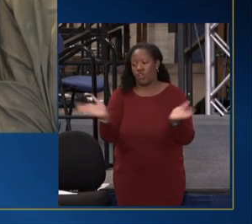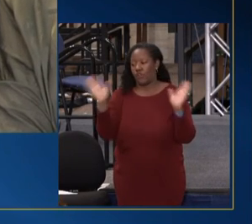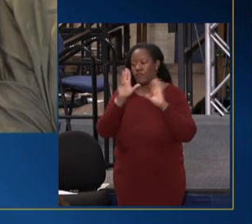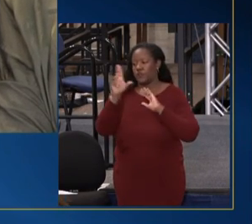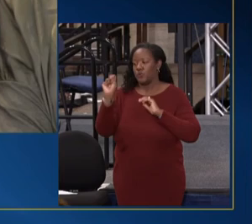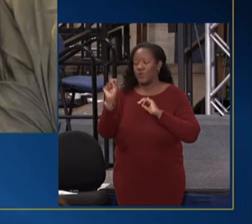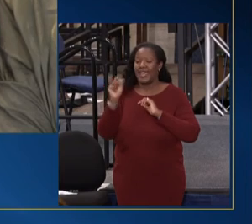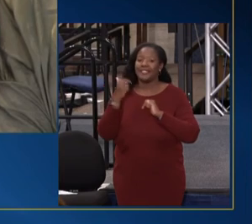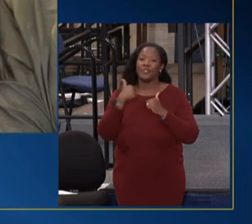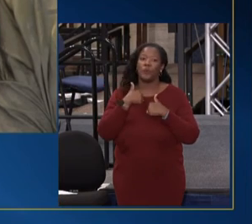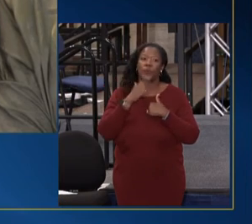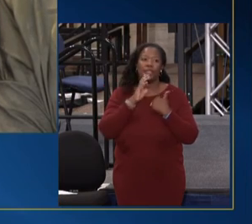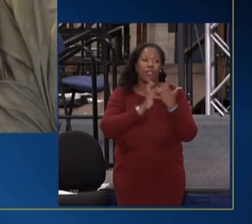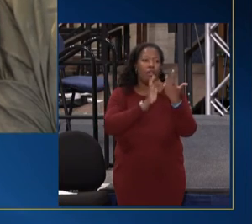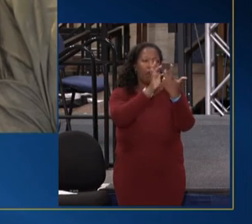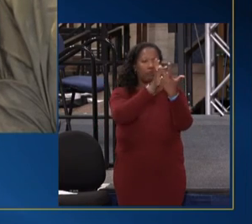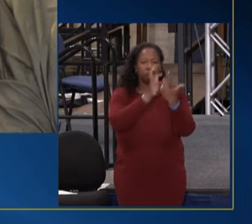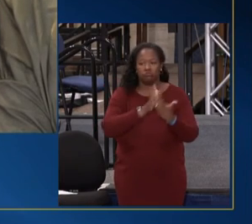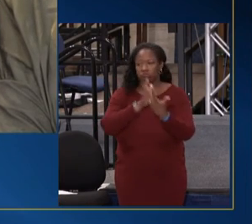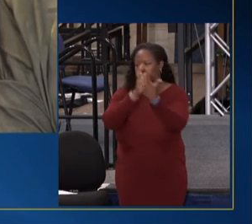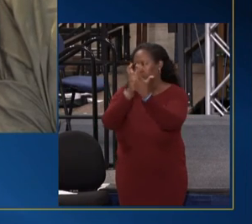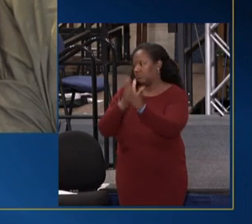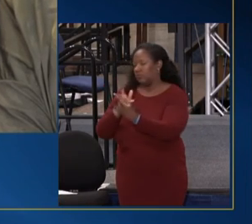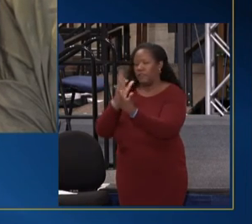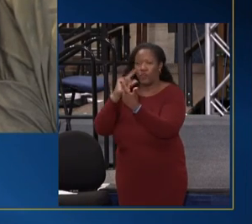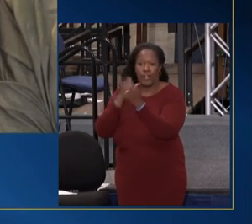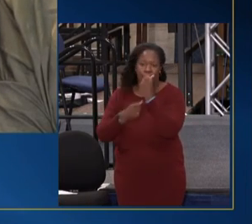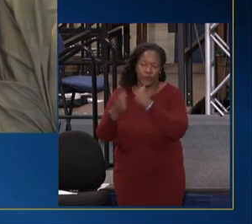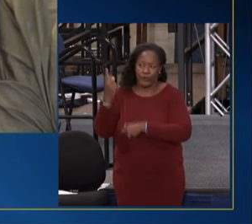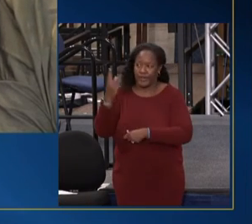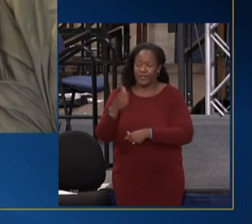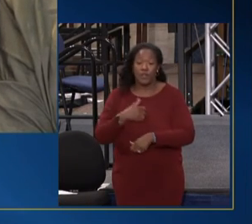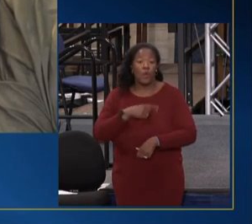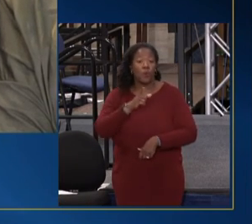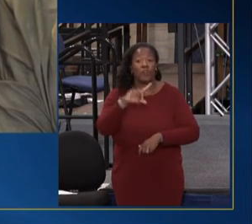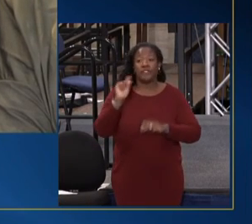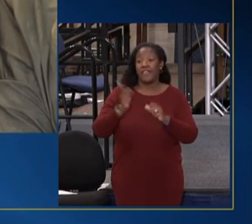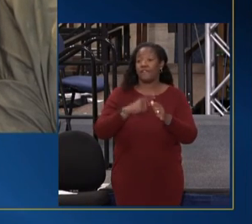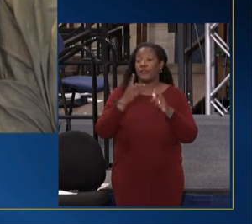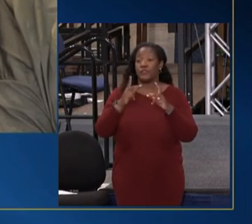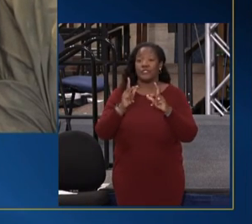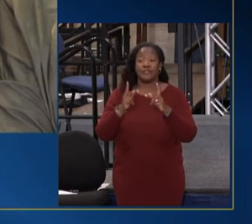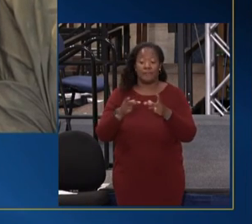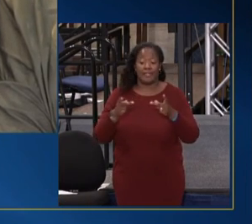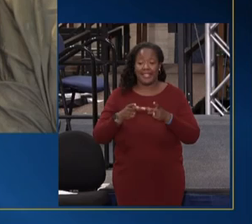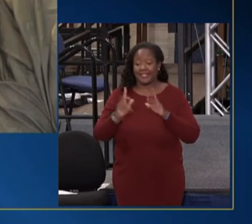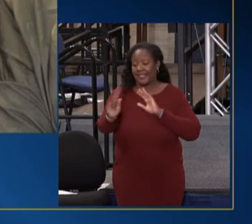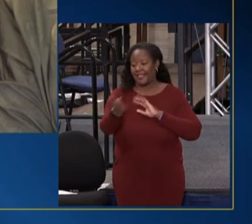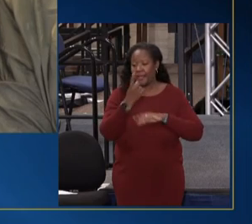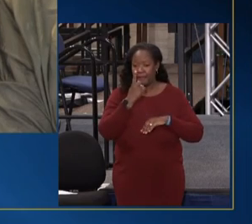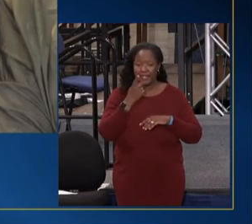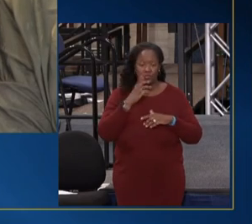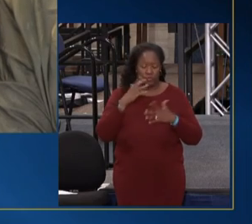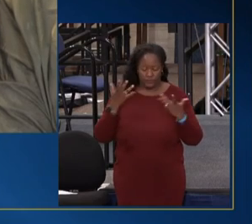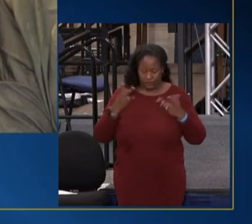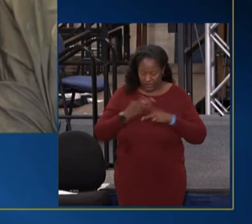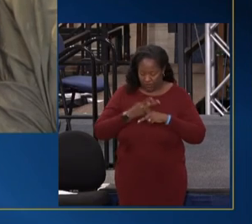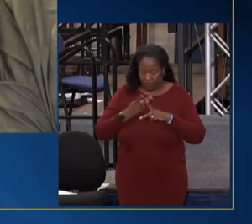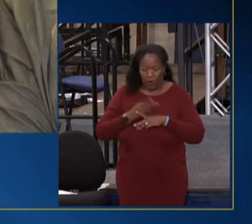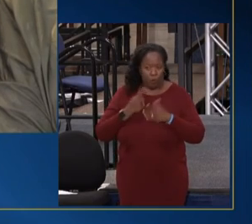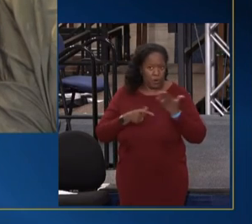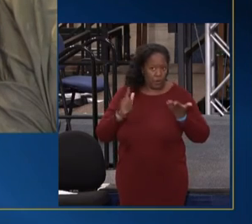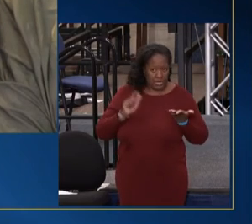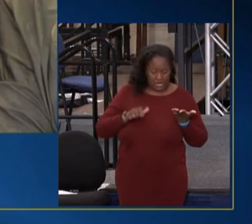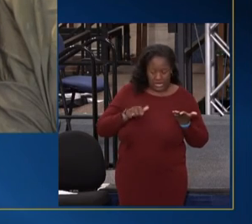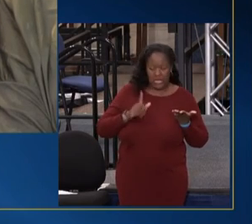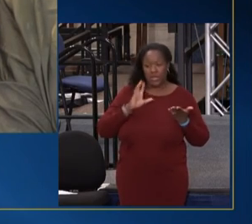of everything to everyone. We are that first stop where they come into us to identify what resources they need, and we help them where we